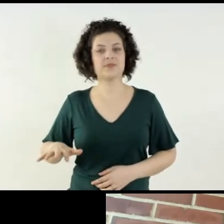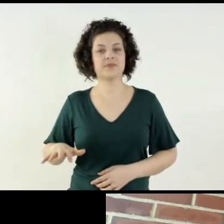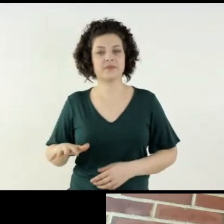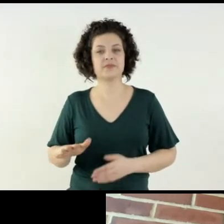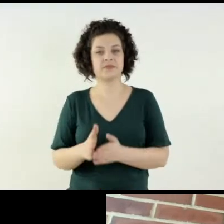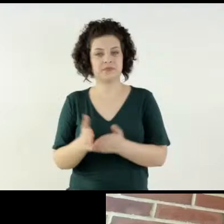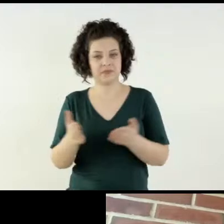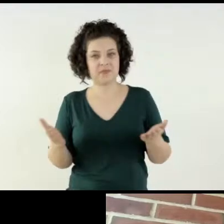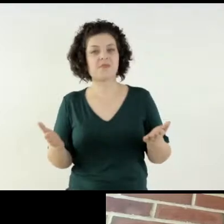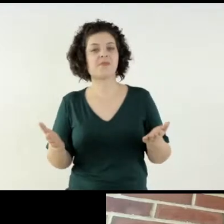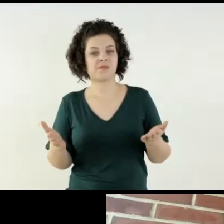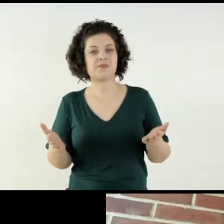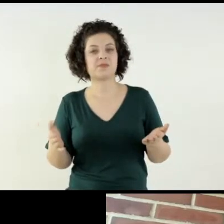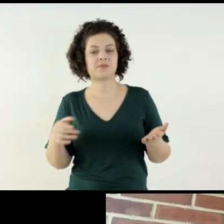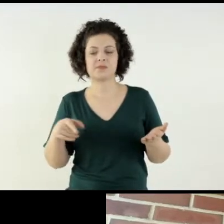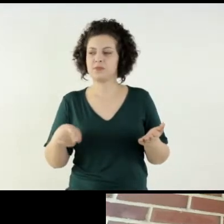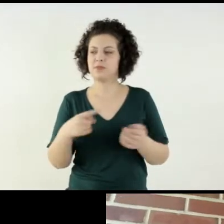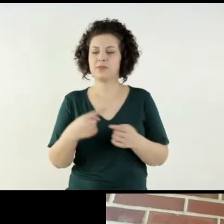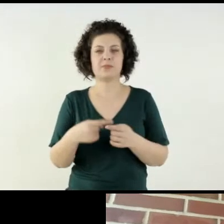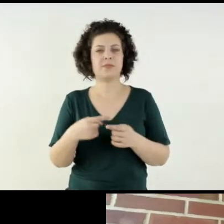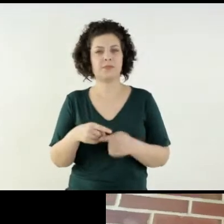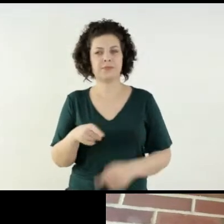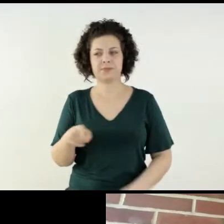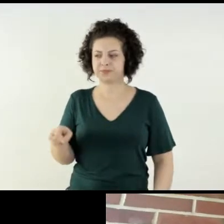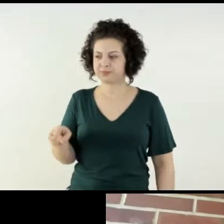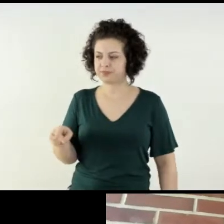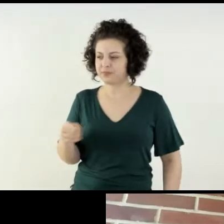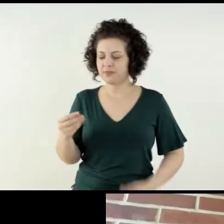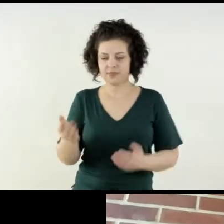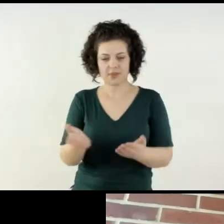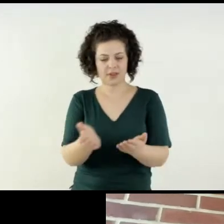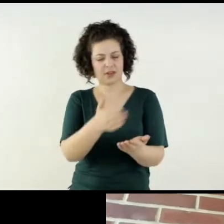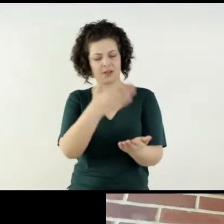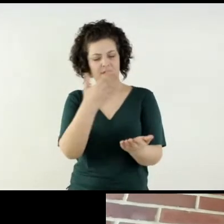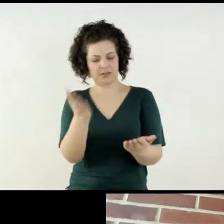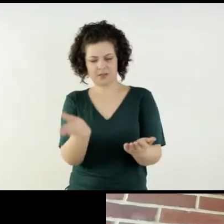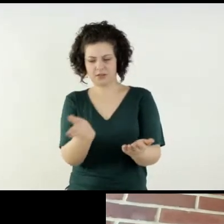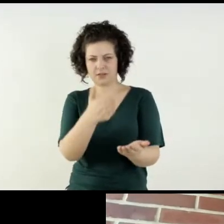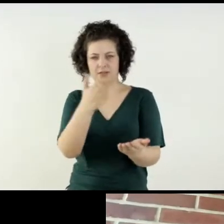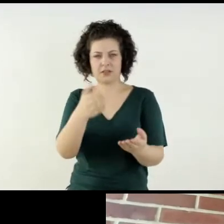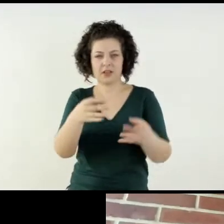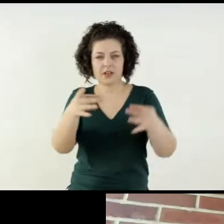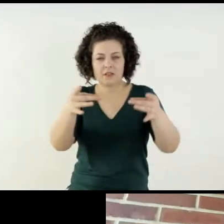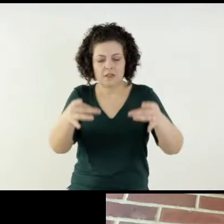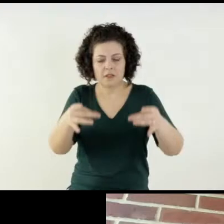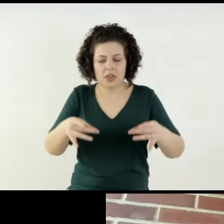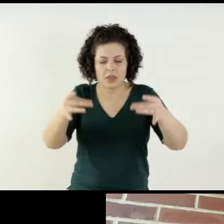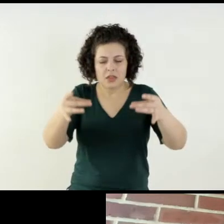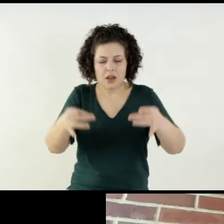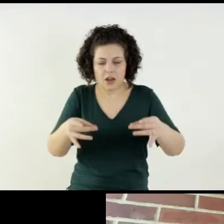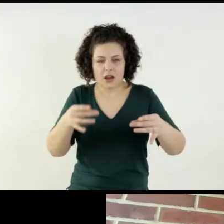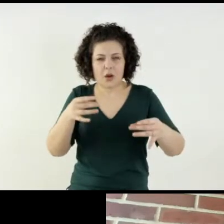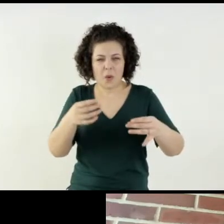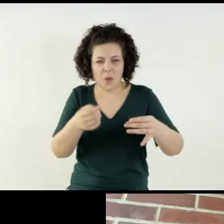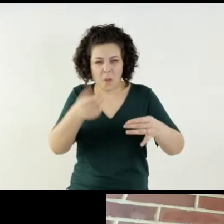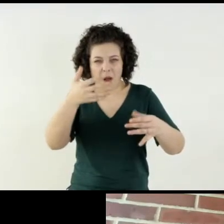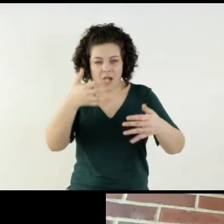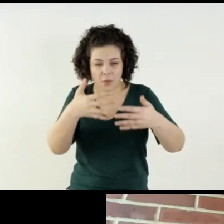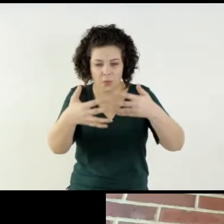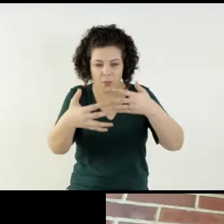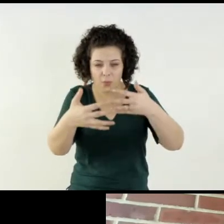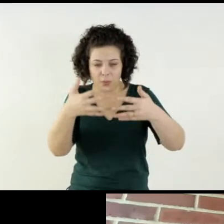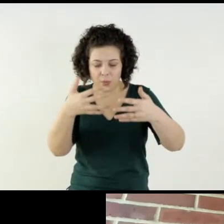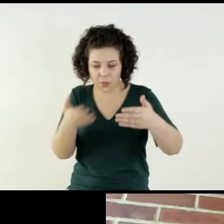thin, translucent paper allow the traces of the photographs to kind of infiltrate the